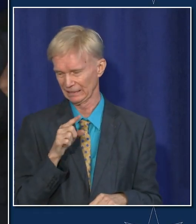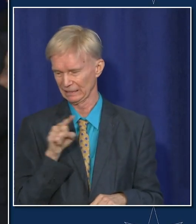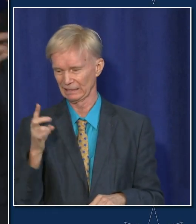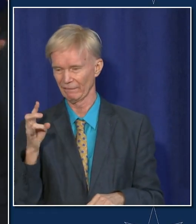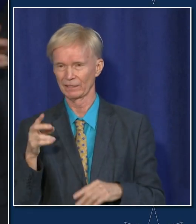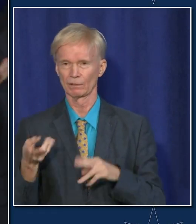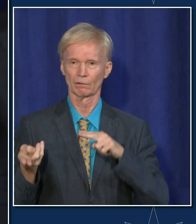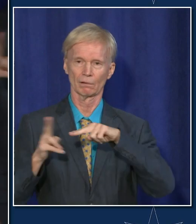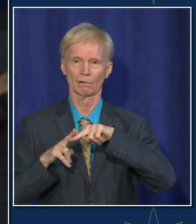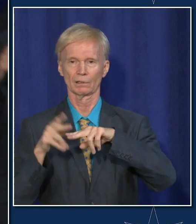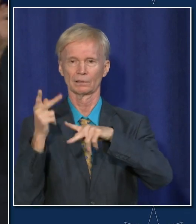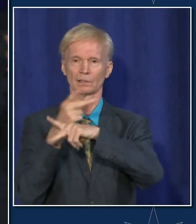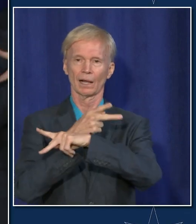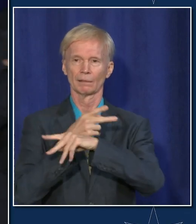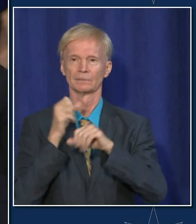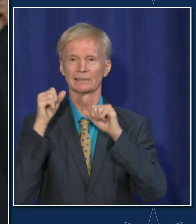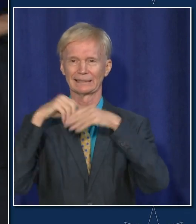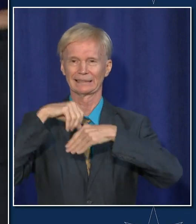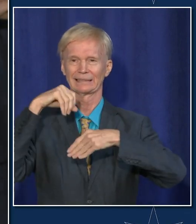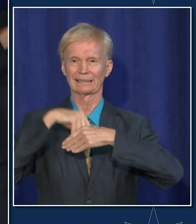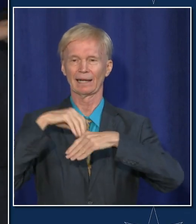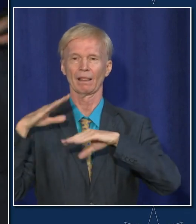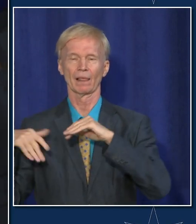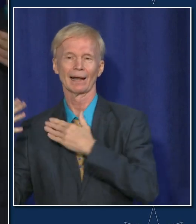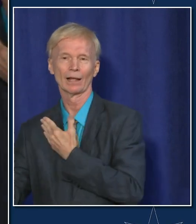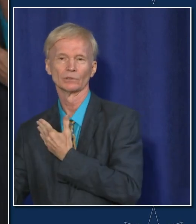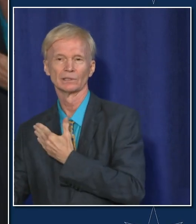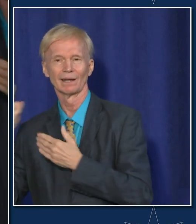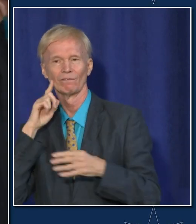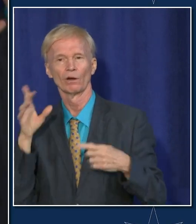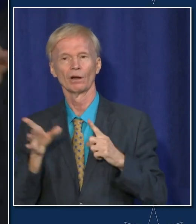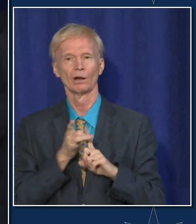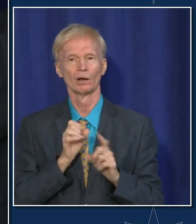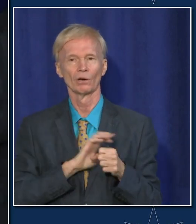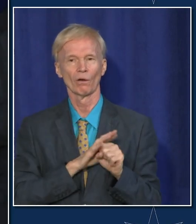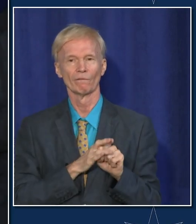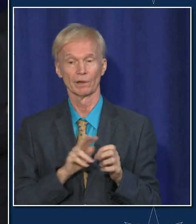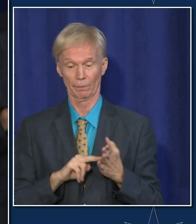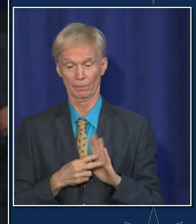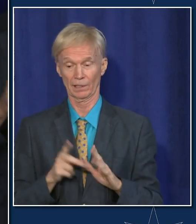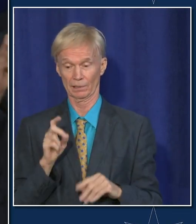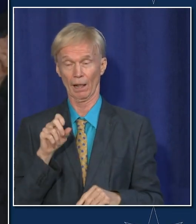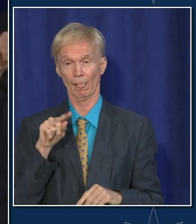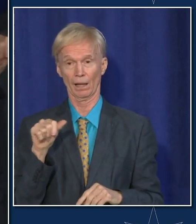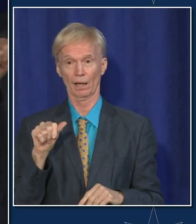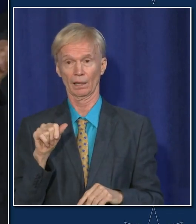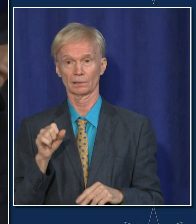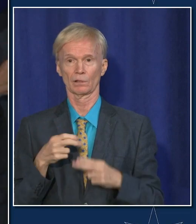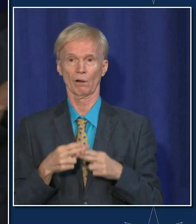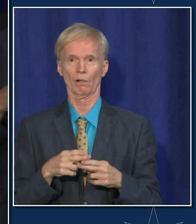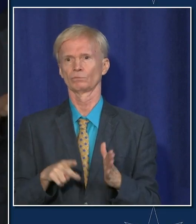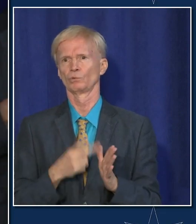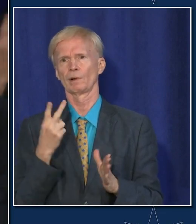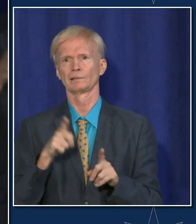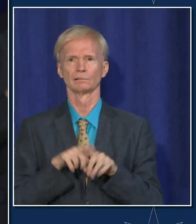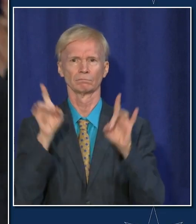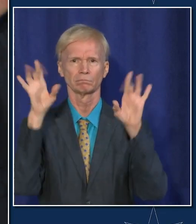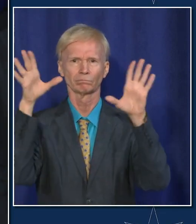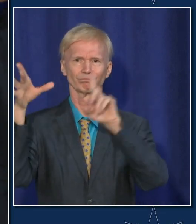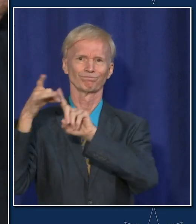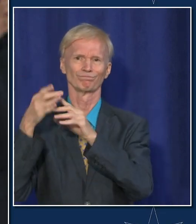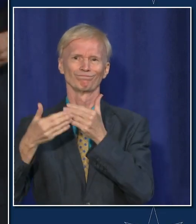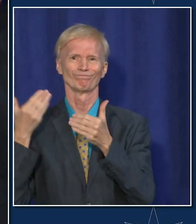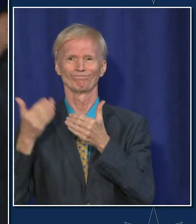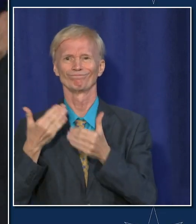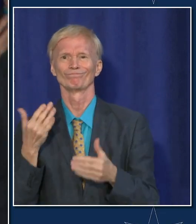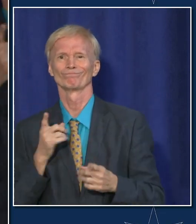times the risk of COVID inside versus outdoors. And so if you think about the Delta variant being potentially twice as contagious, maybe there is some